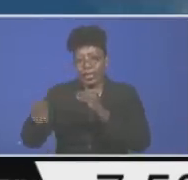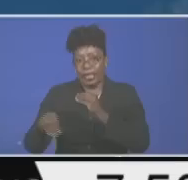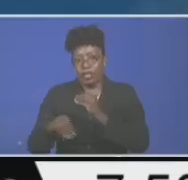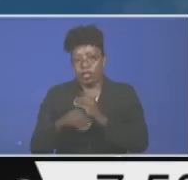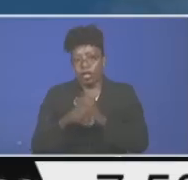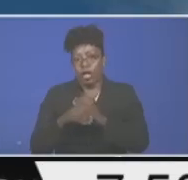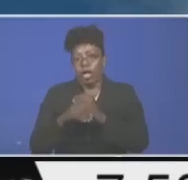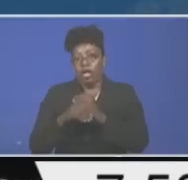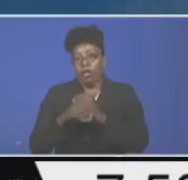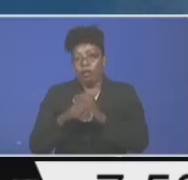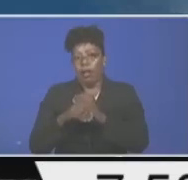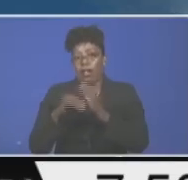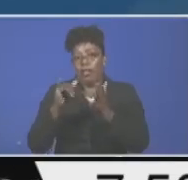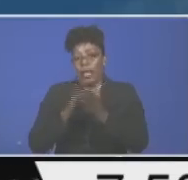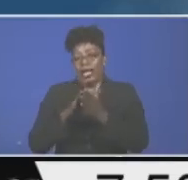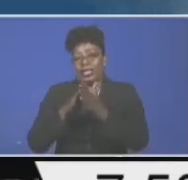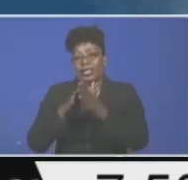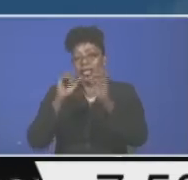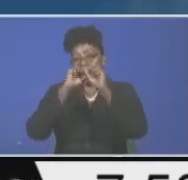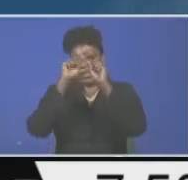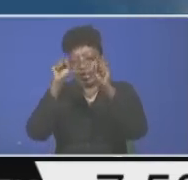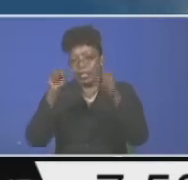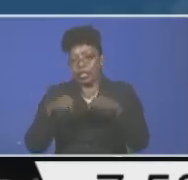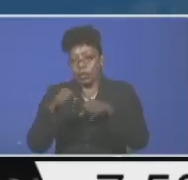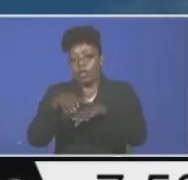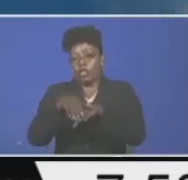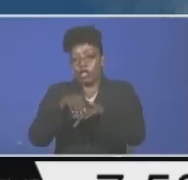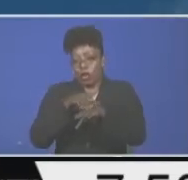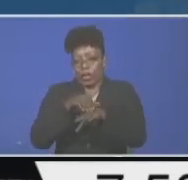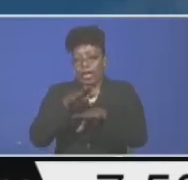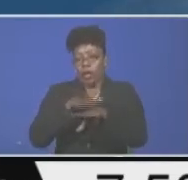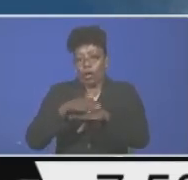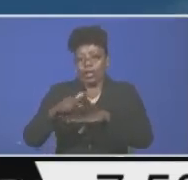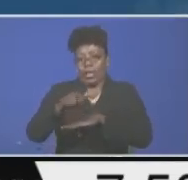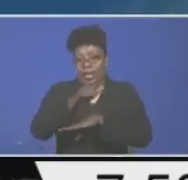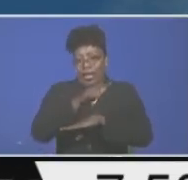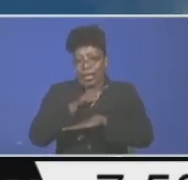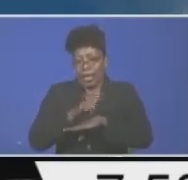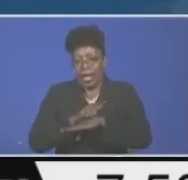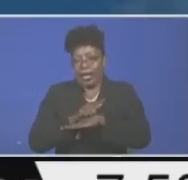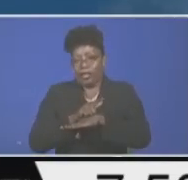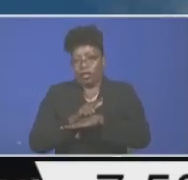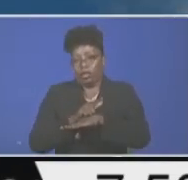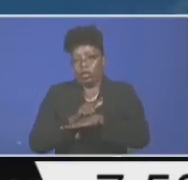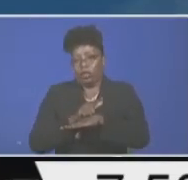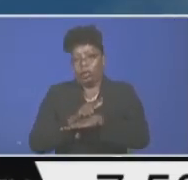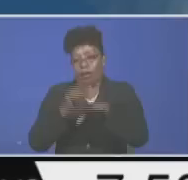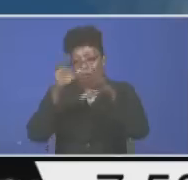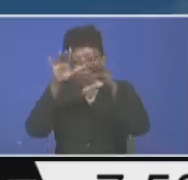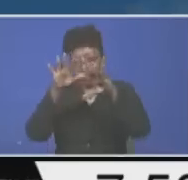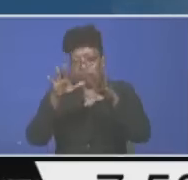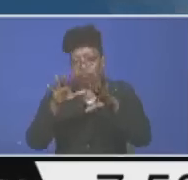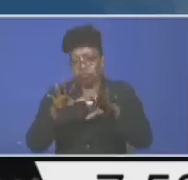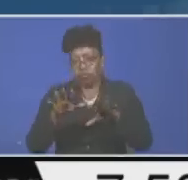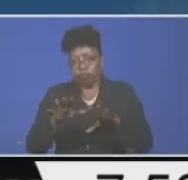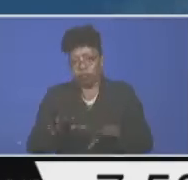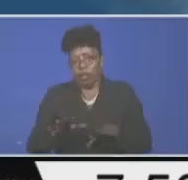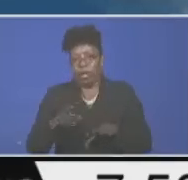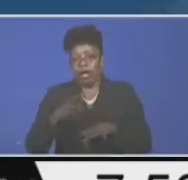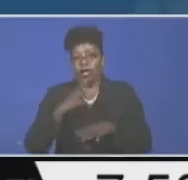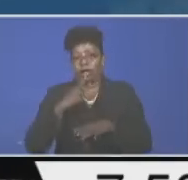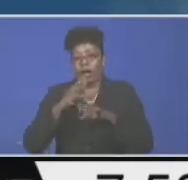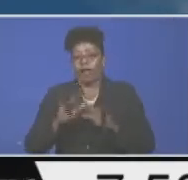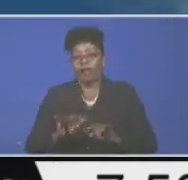expect this system to slow down once it gets overland, and that means you're going to have an accumulation of rainfall, which will lead to catastrophic flooding as